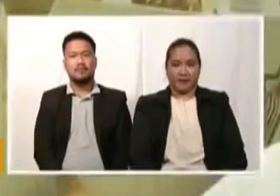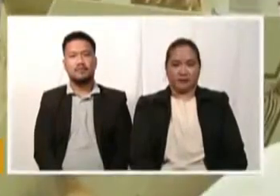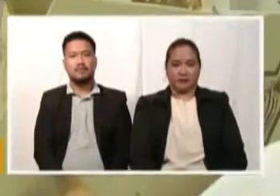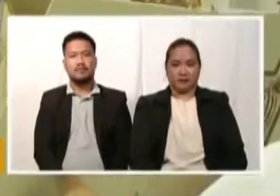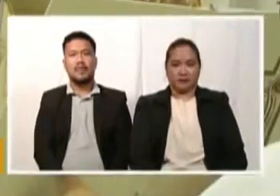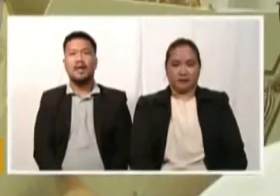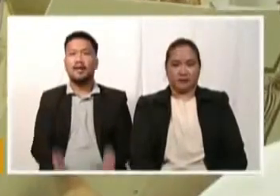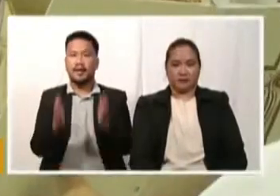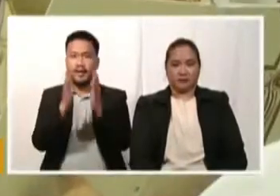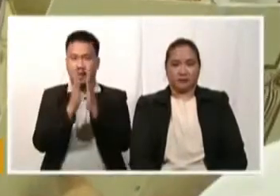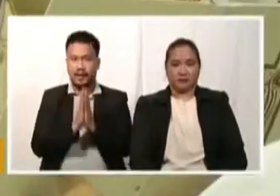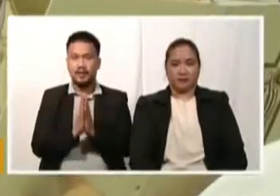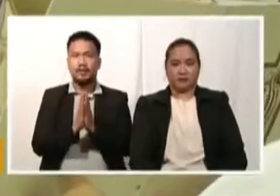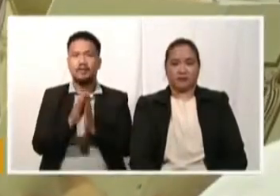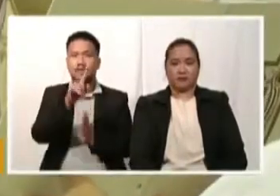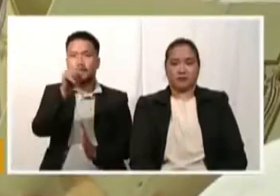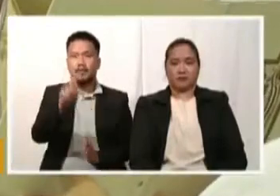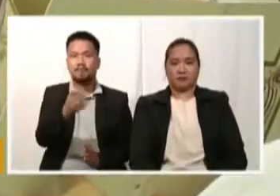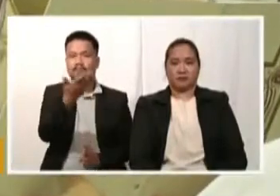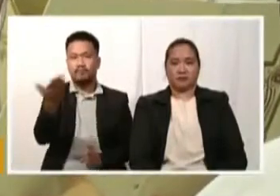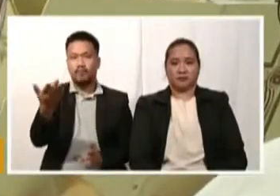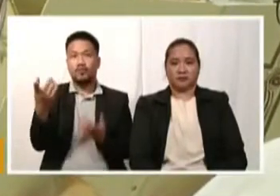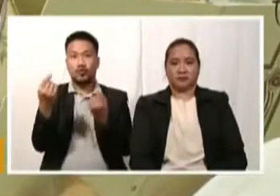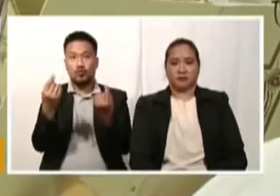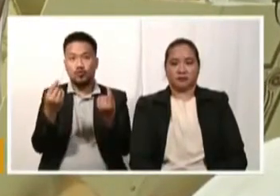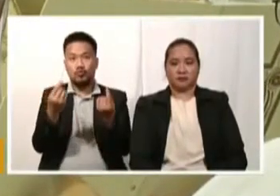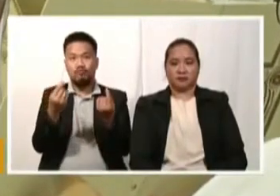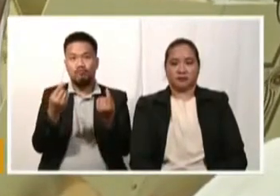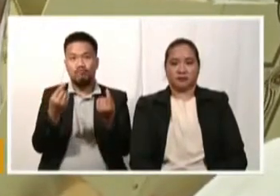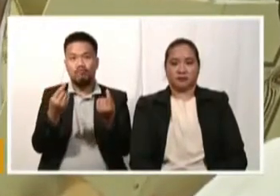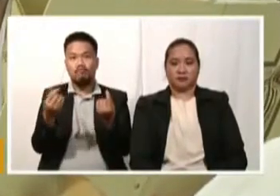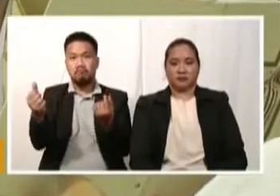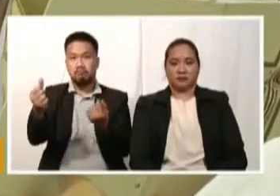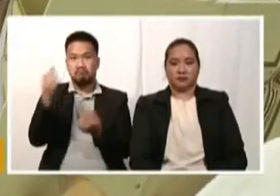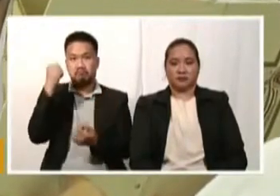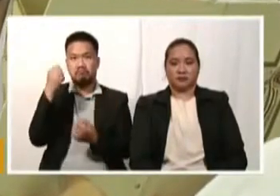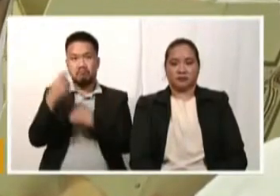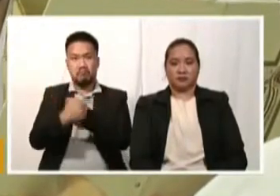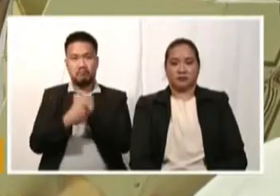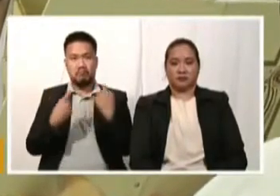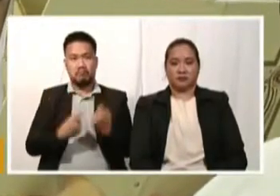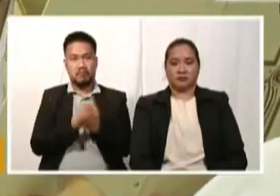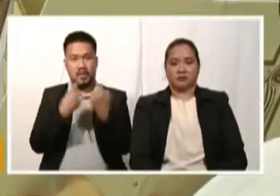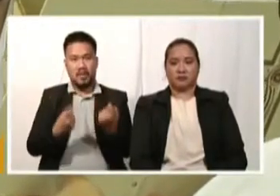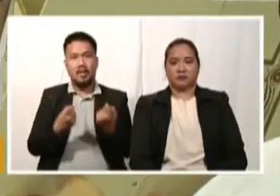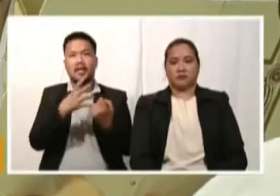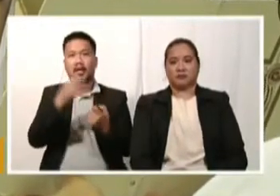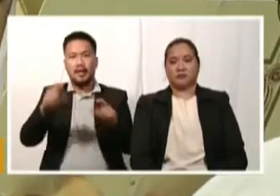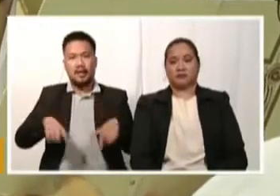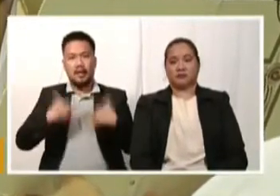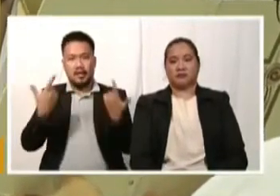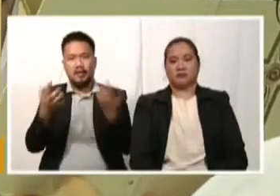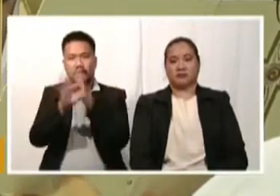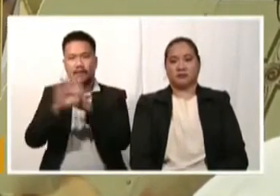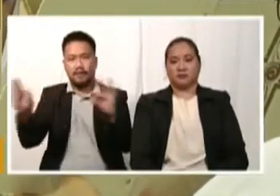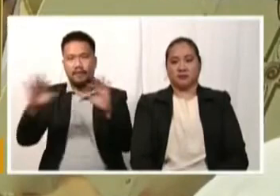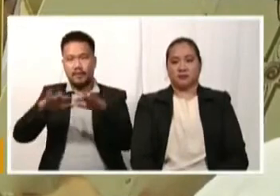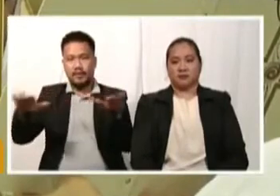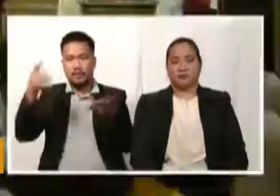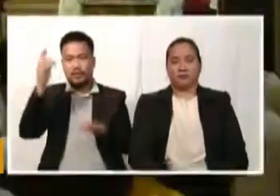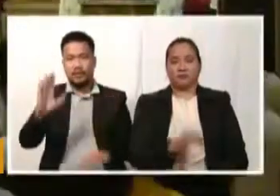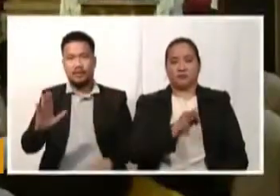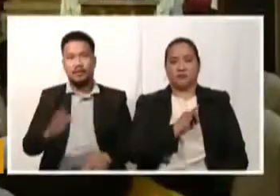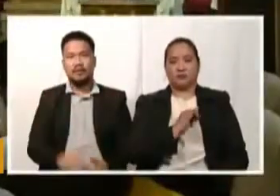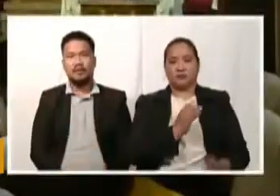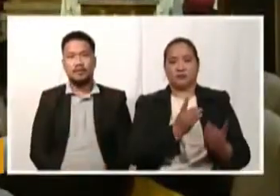And so I ask you, do you renounce sin so as to live in the freedom of the children of God?